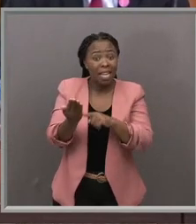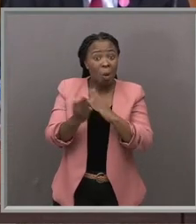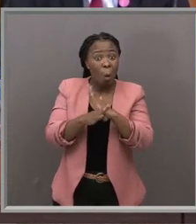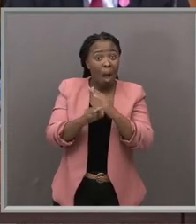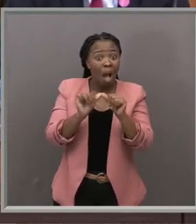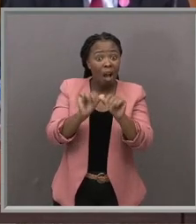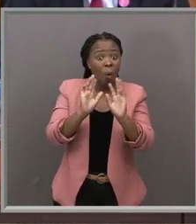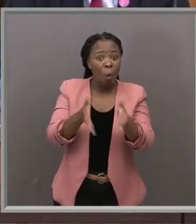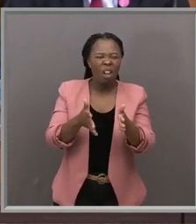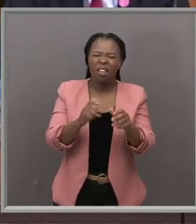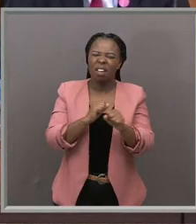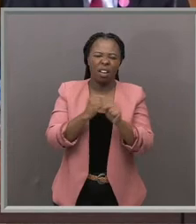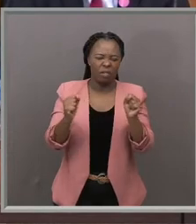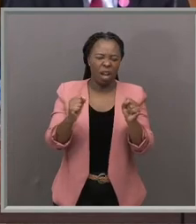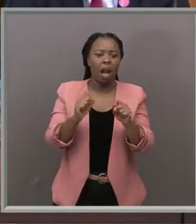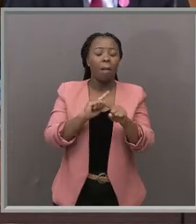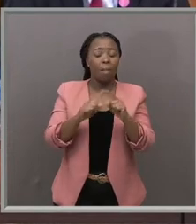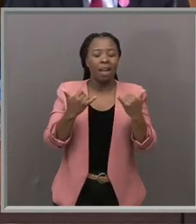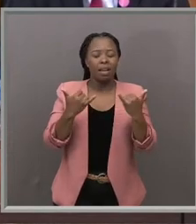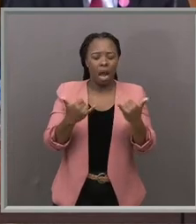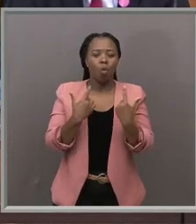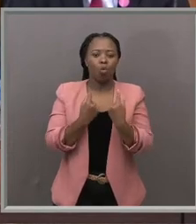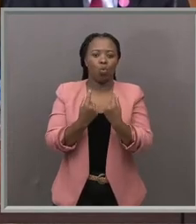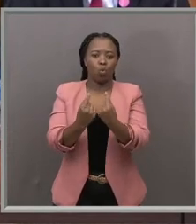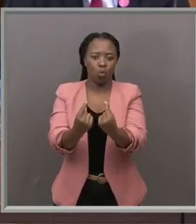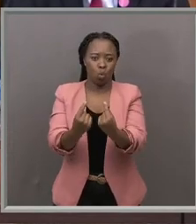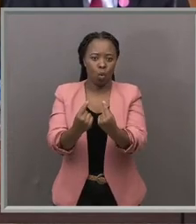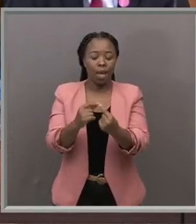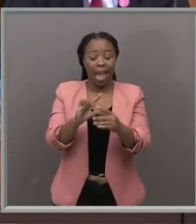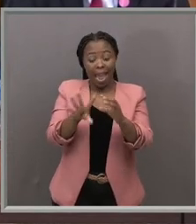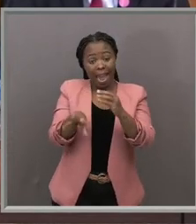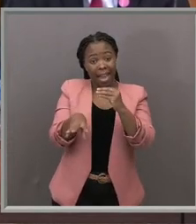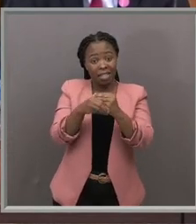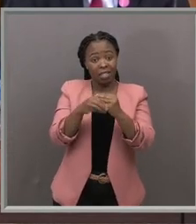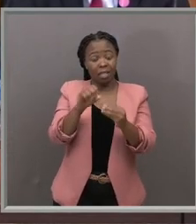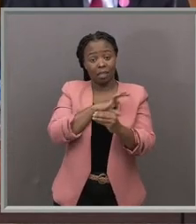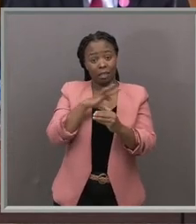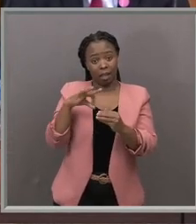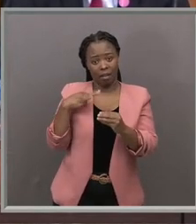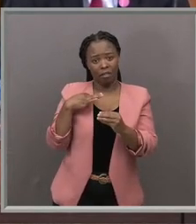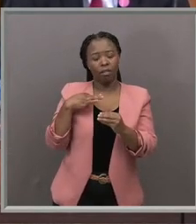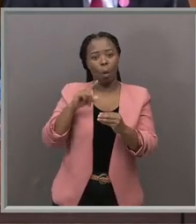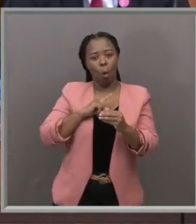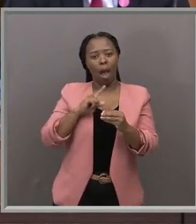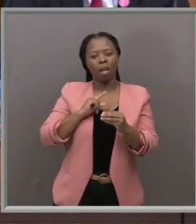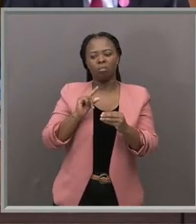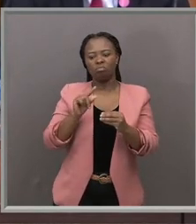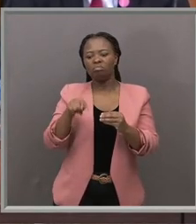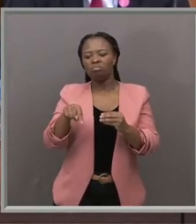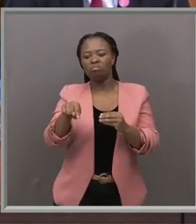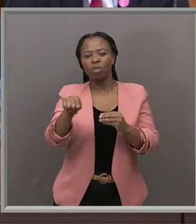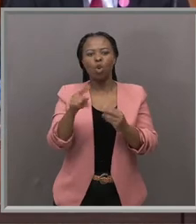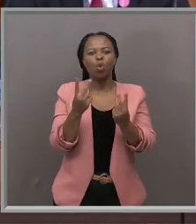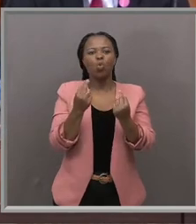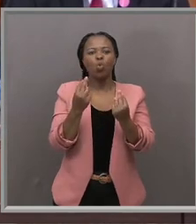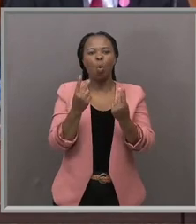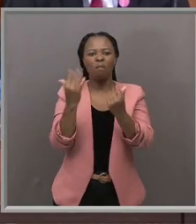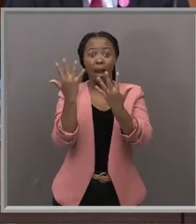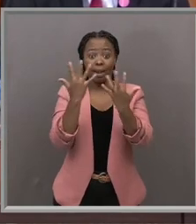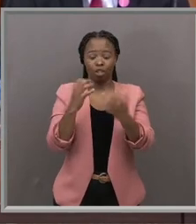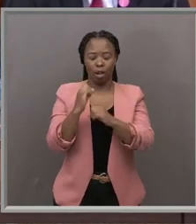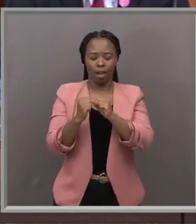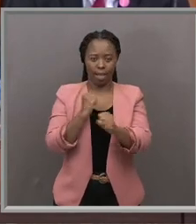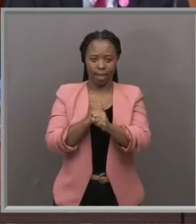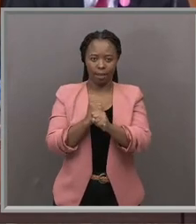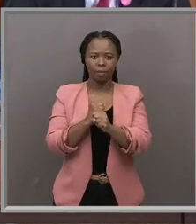We will do so, add additional staffing as we commence the new financial year. As we said, the